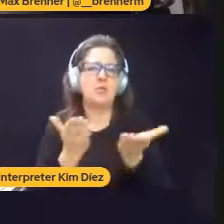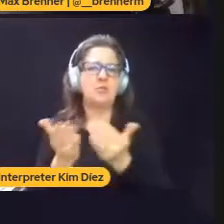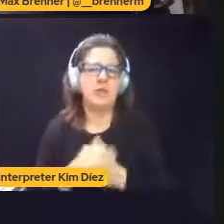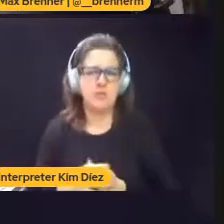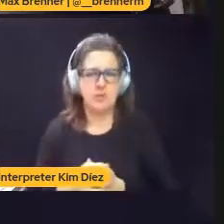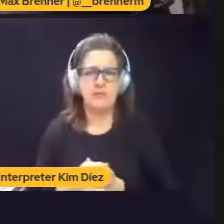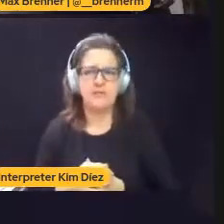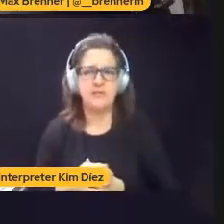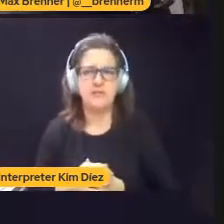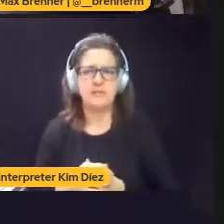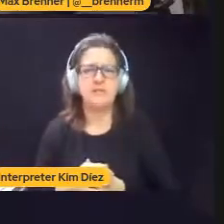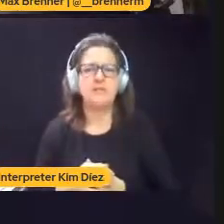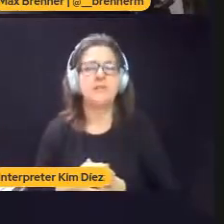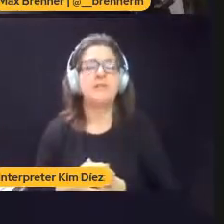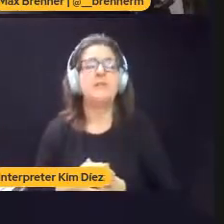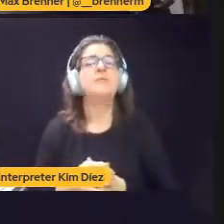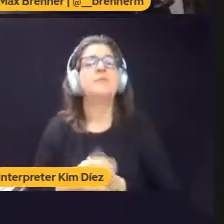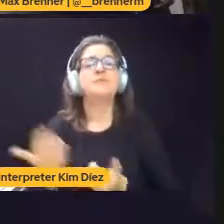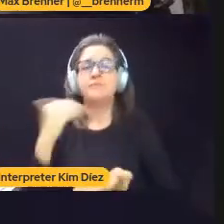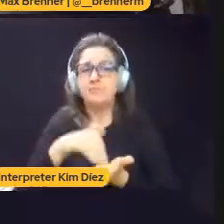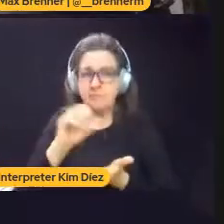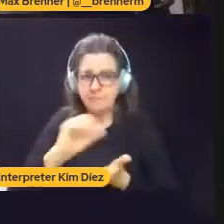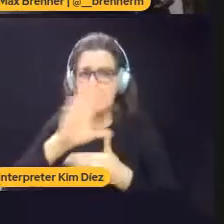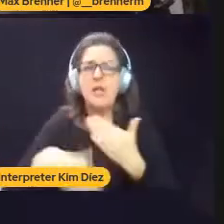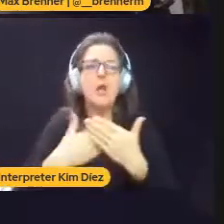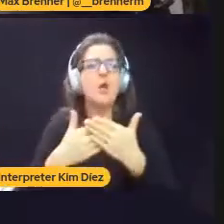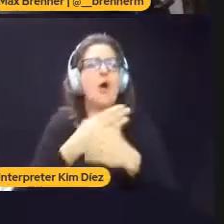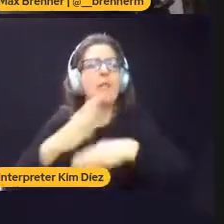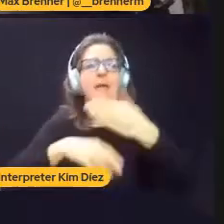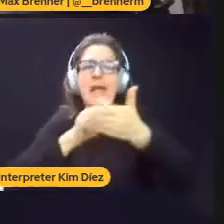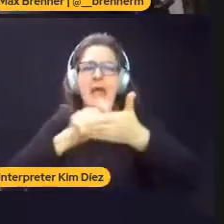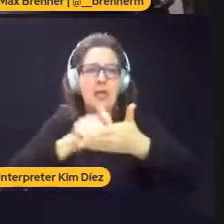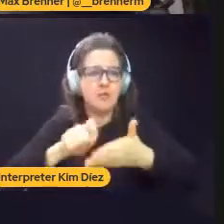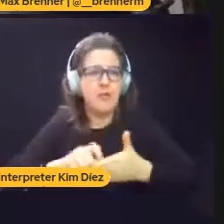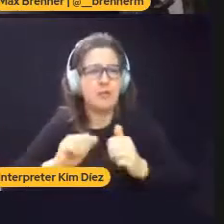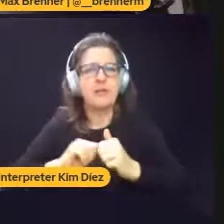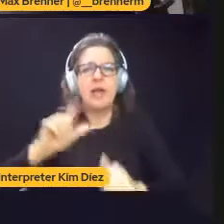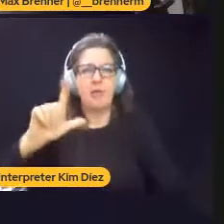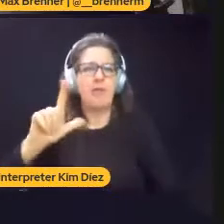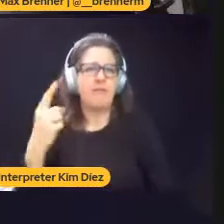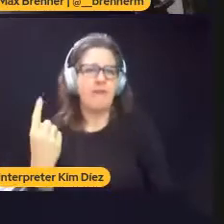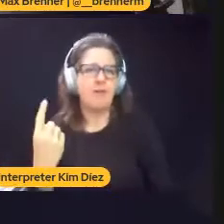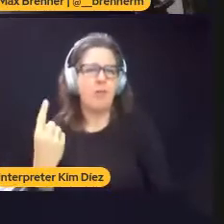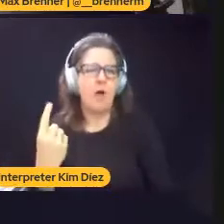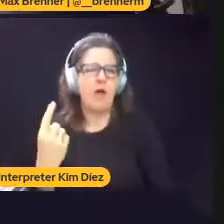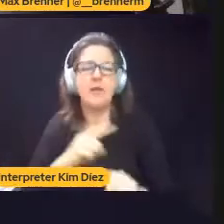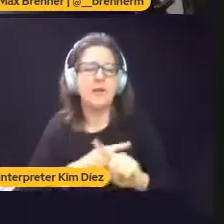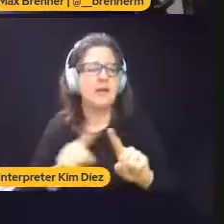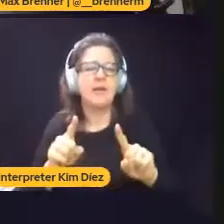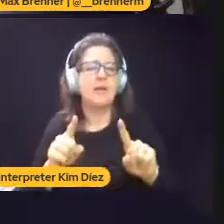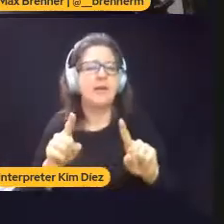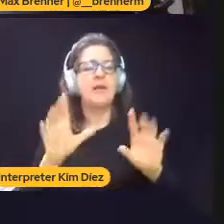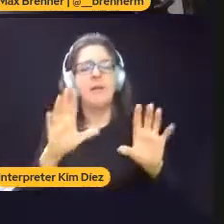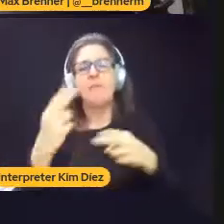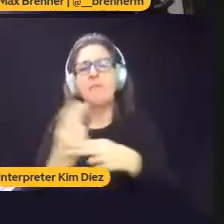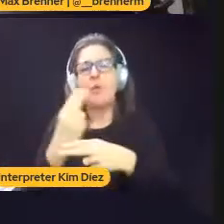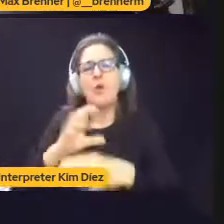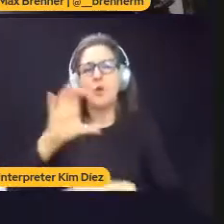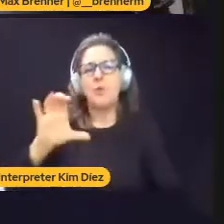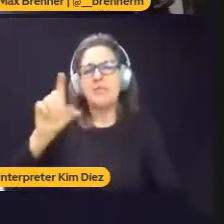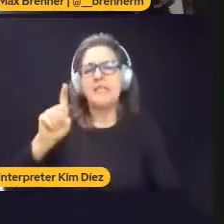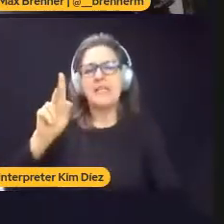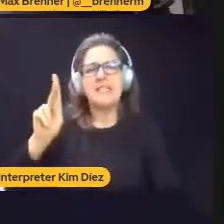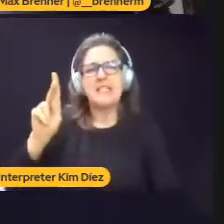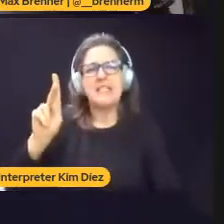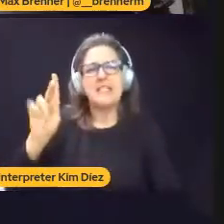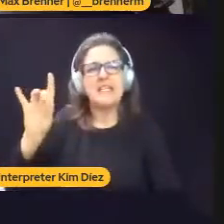Again, all of this could be handwritten, let's call it like that, with level one constructs, but we are taking cdk8s plus here to simplify the process a